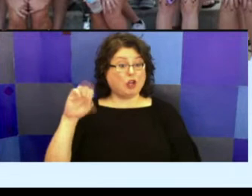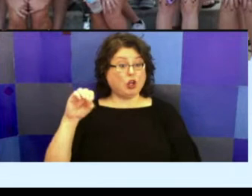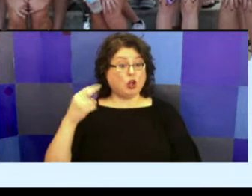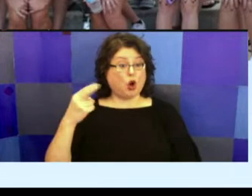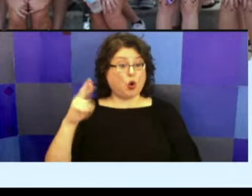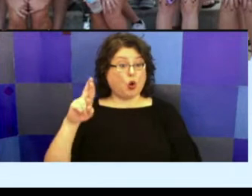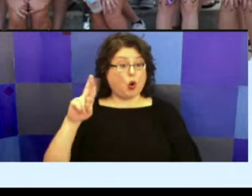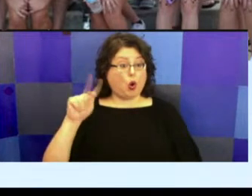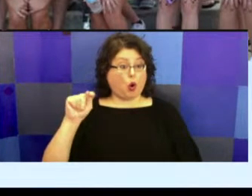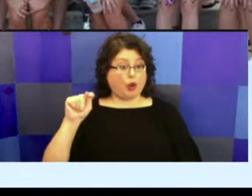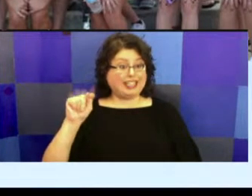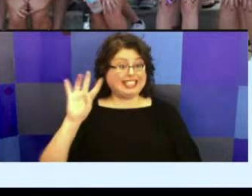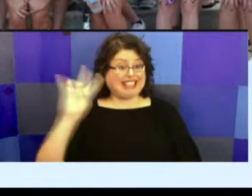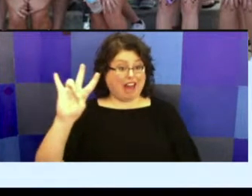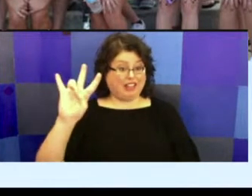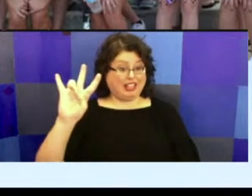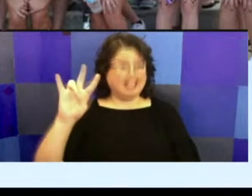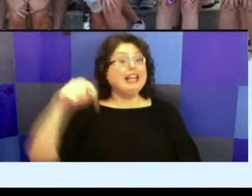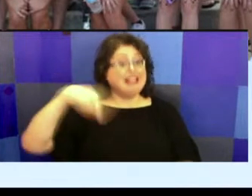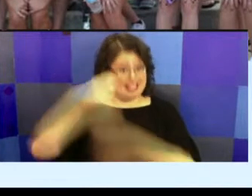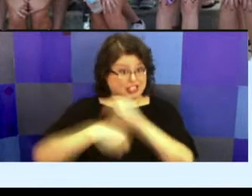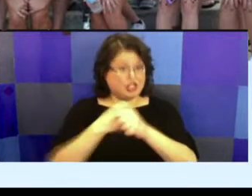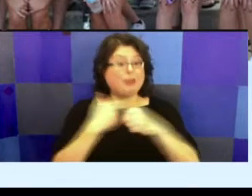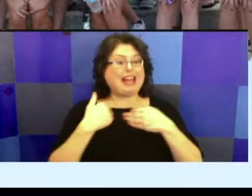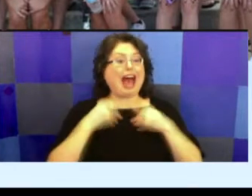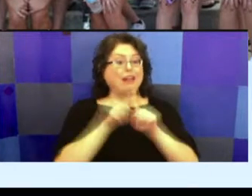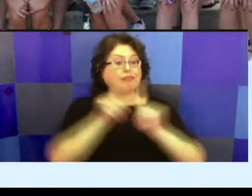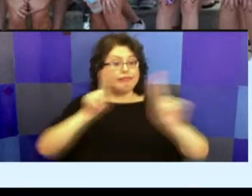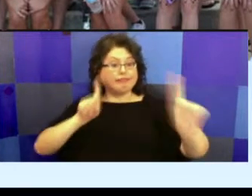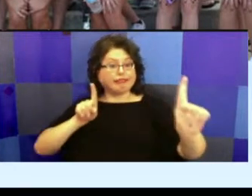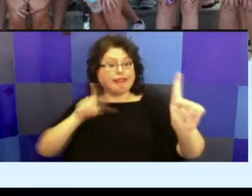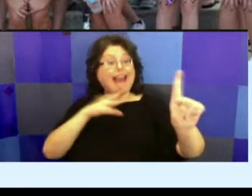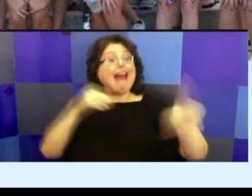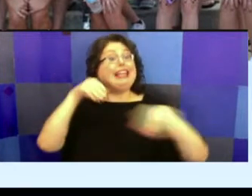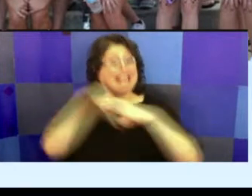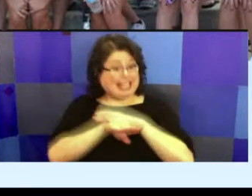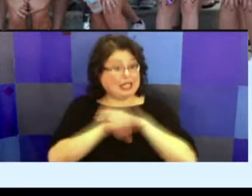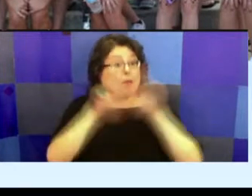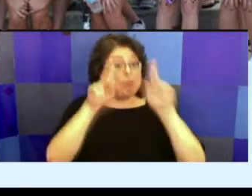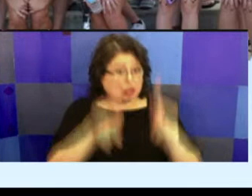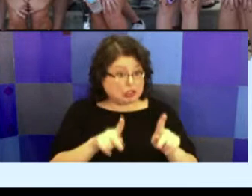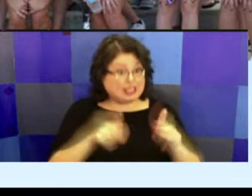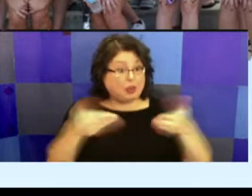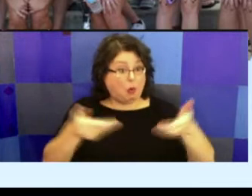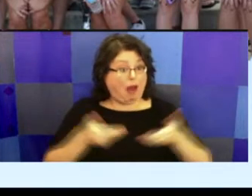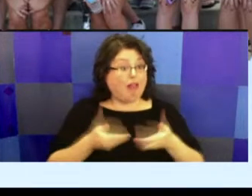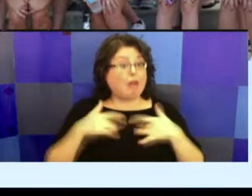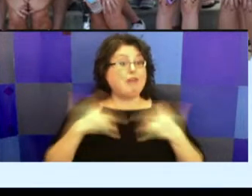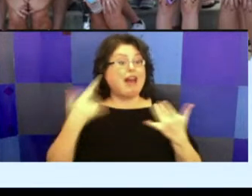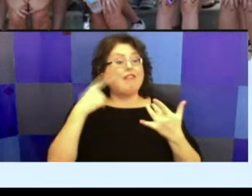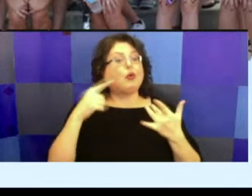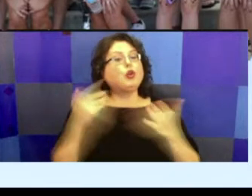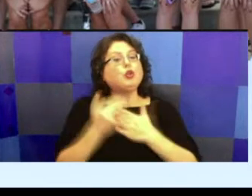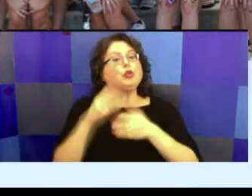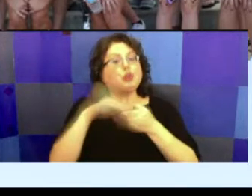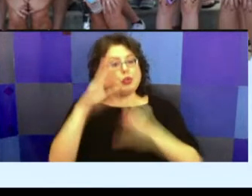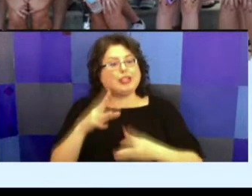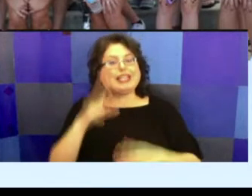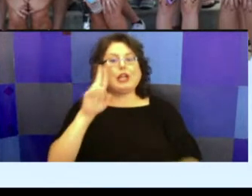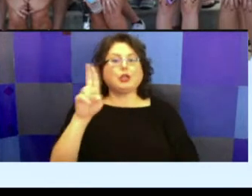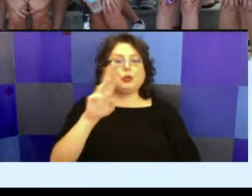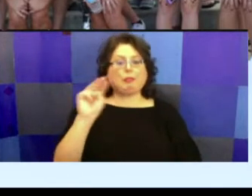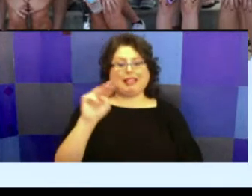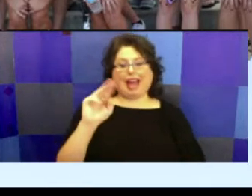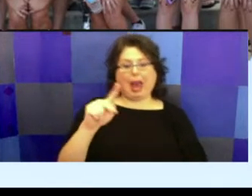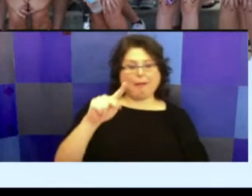year, we hosted a physically distanced in-person welcome event and orientation for all of our new students at the UPMC Event